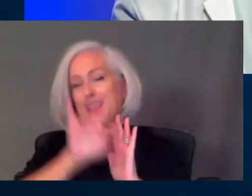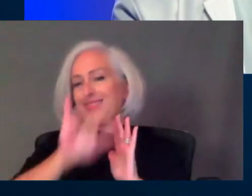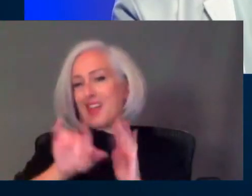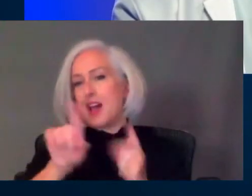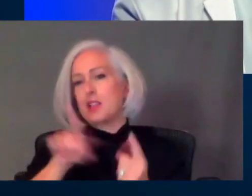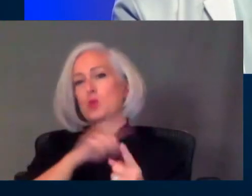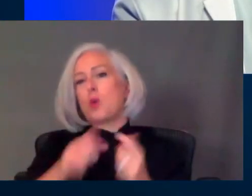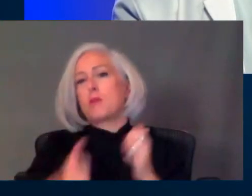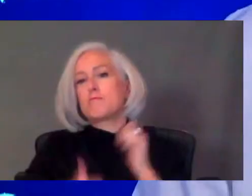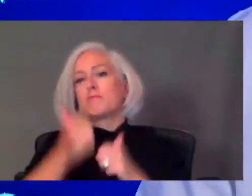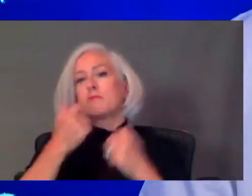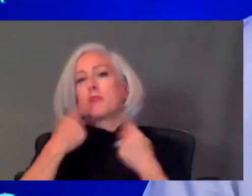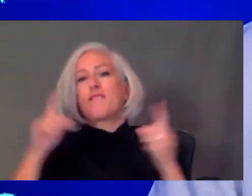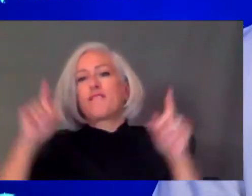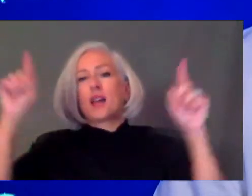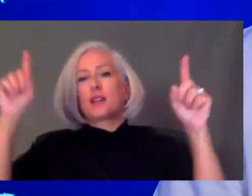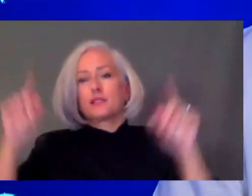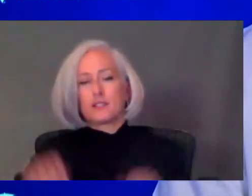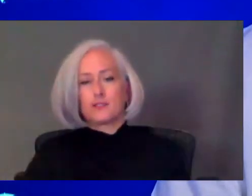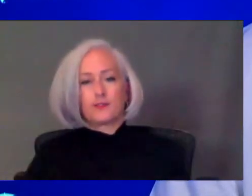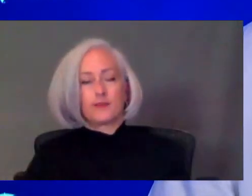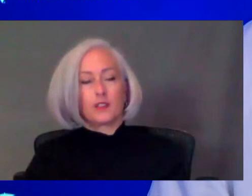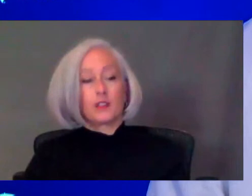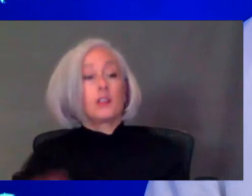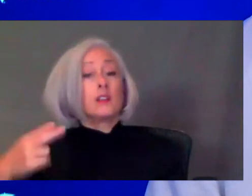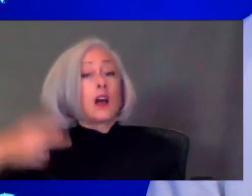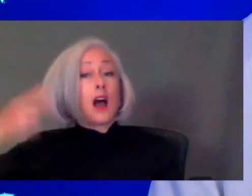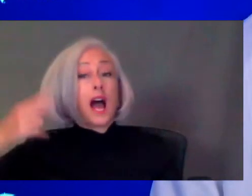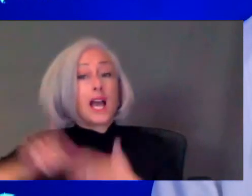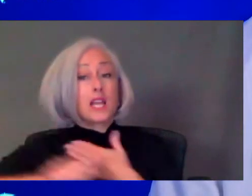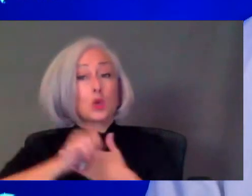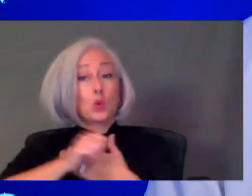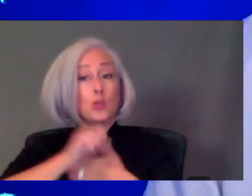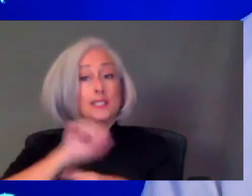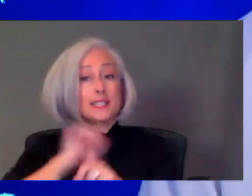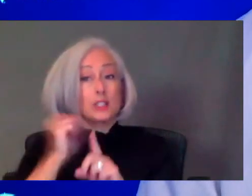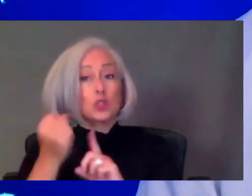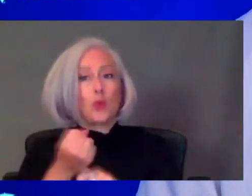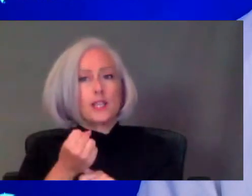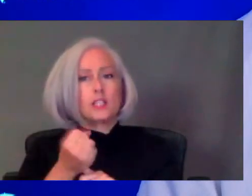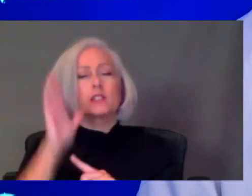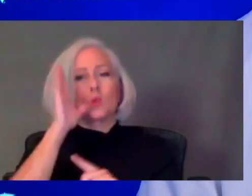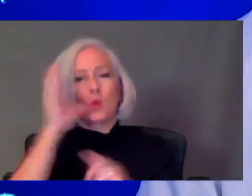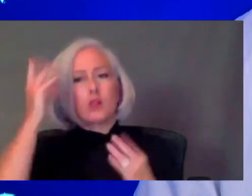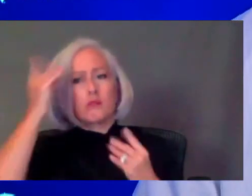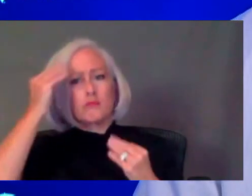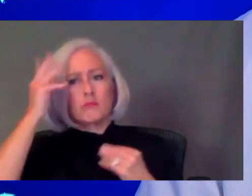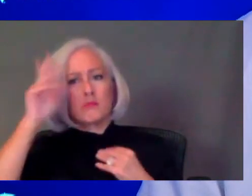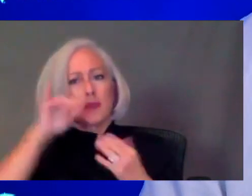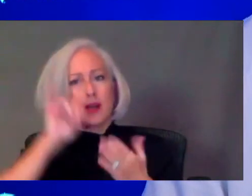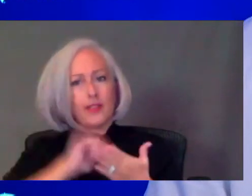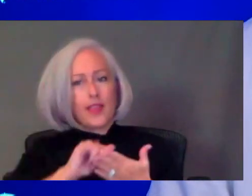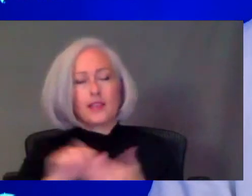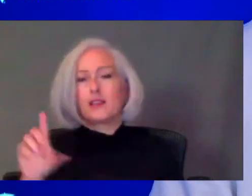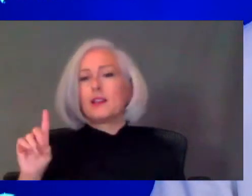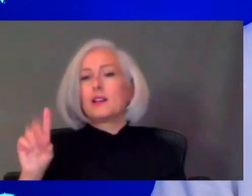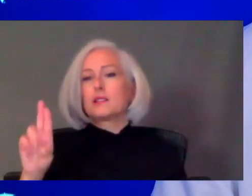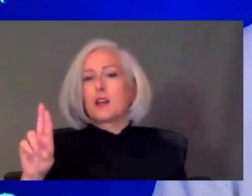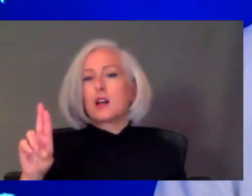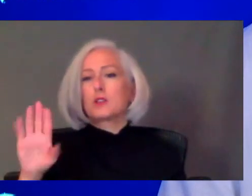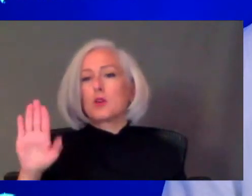the monoclonal antibodies. We certainly want to reach those people that are at a higher risk of hospitalization. Those people, again, older